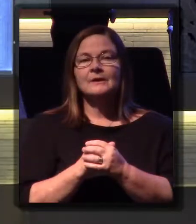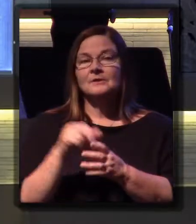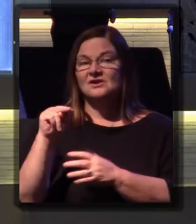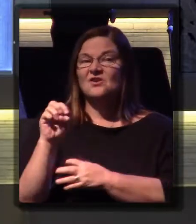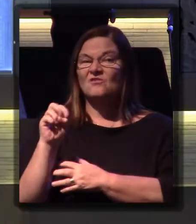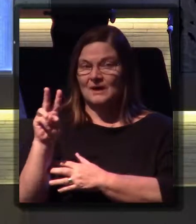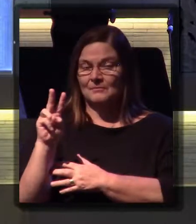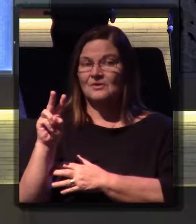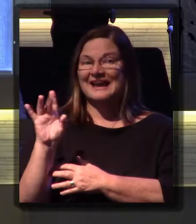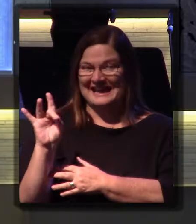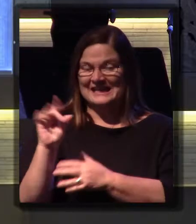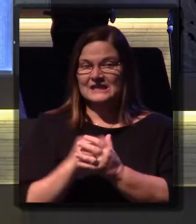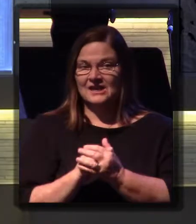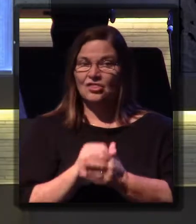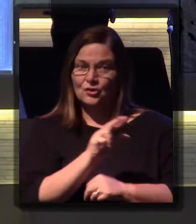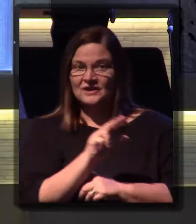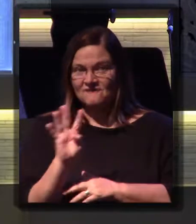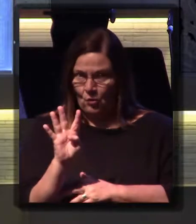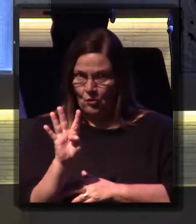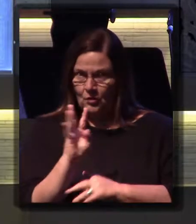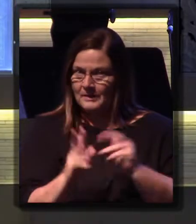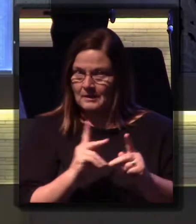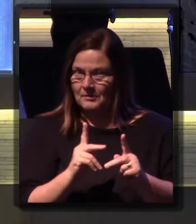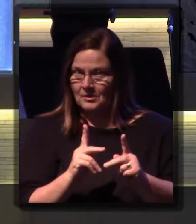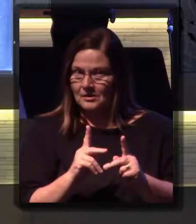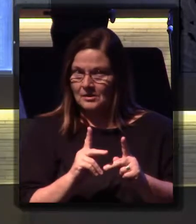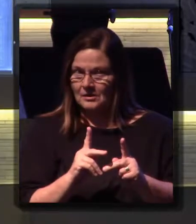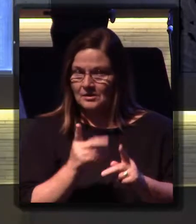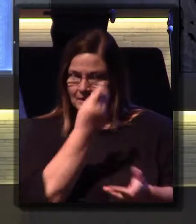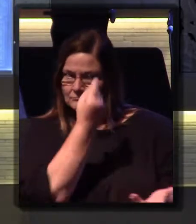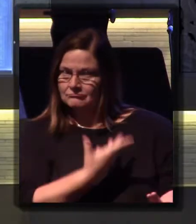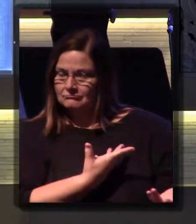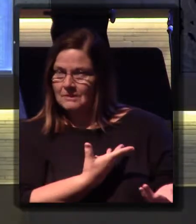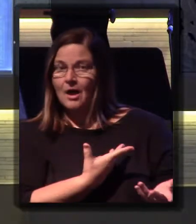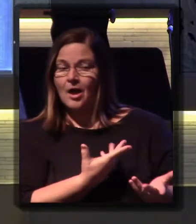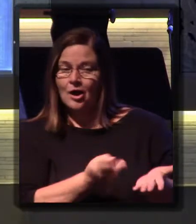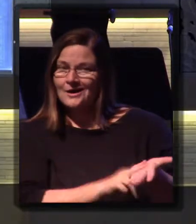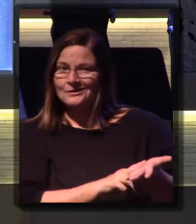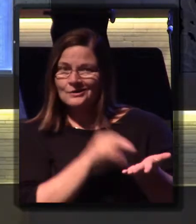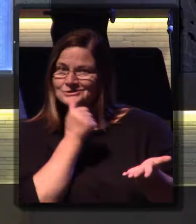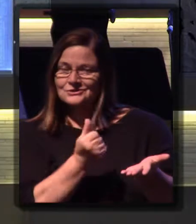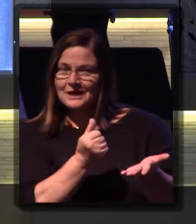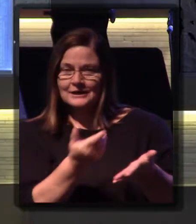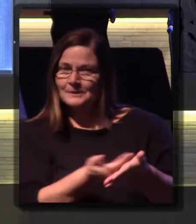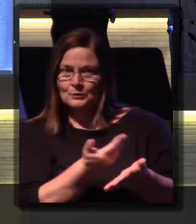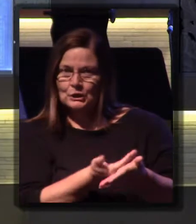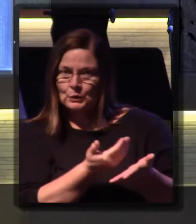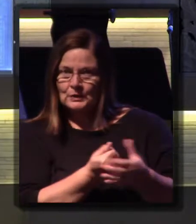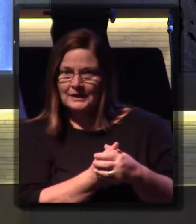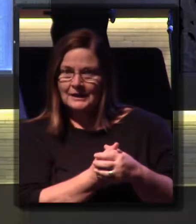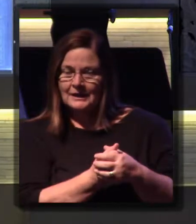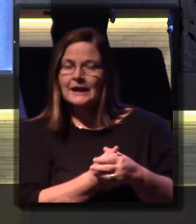8th, a day which will live in some degree of infamy for a number of faculty, there were 34 of us who were told that